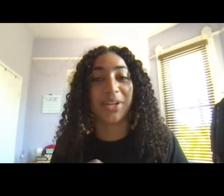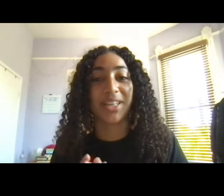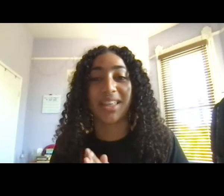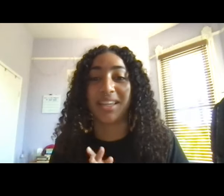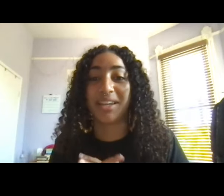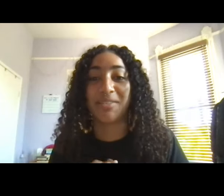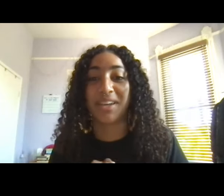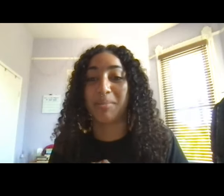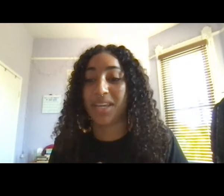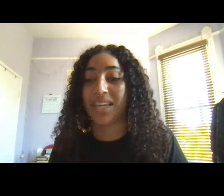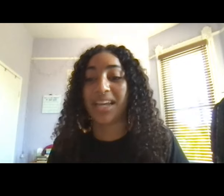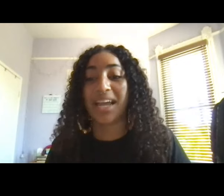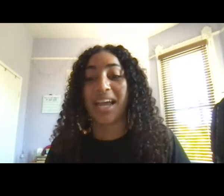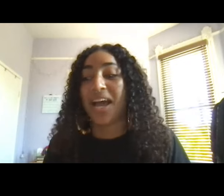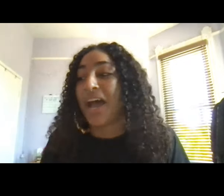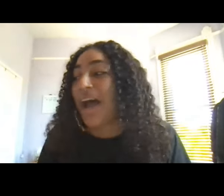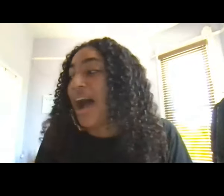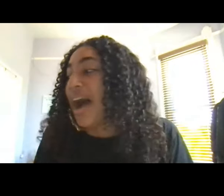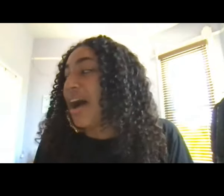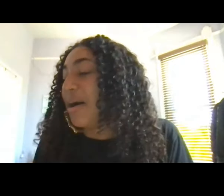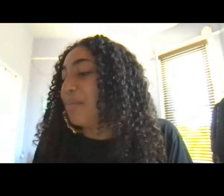to breathe and live and be.